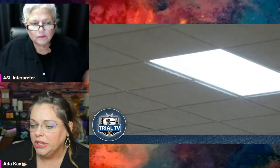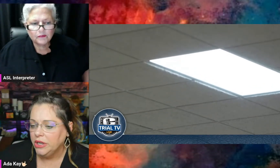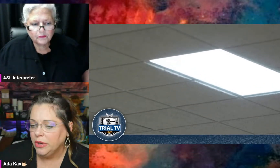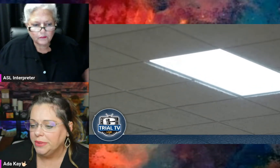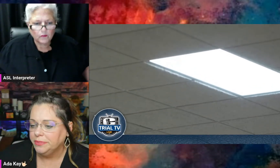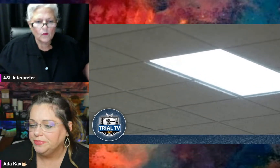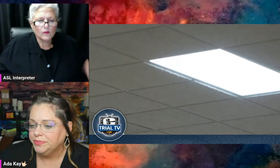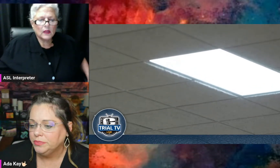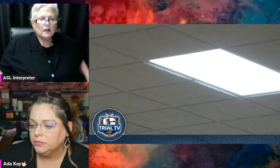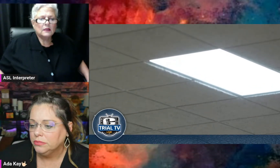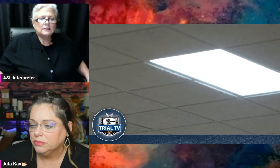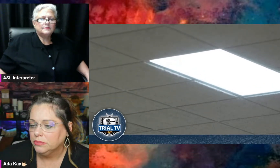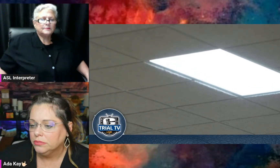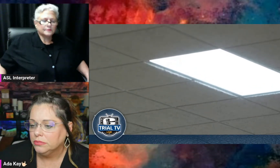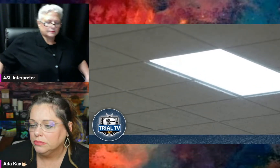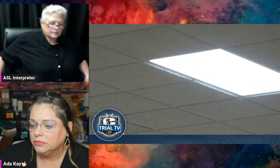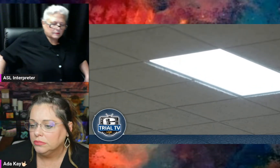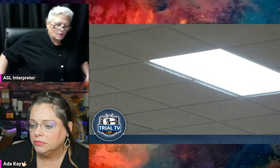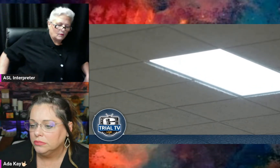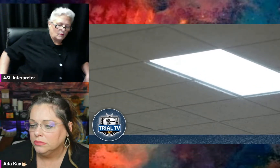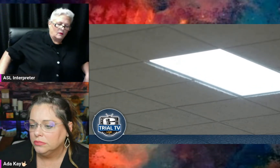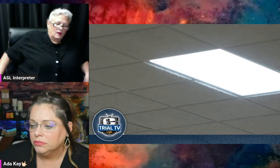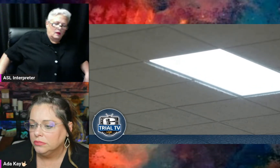So anyway.